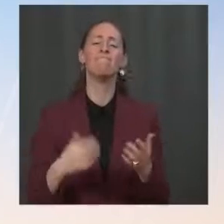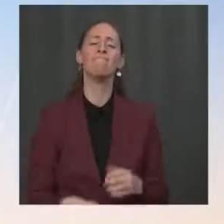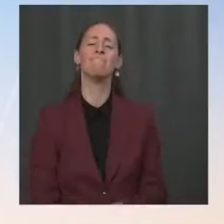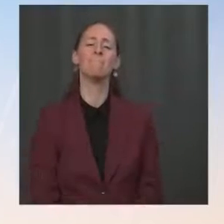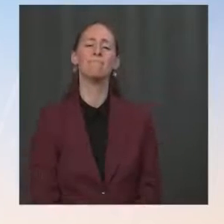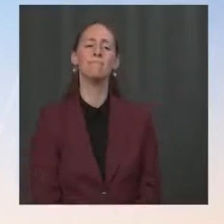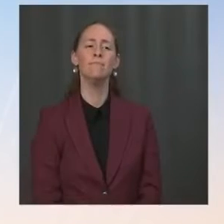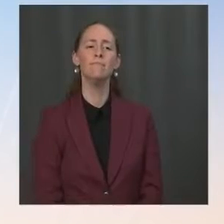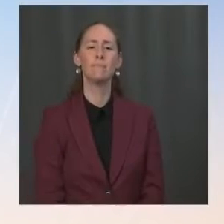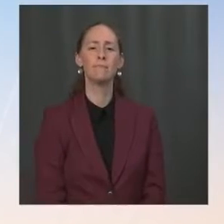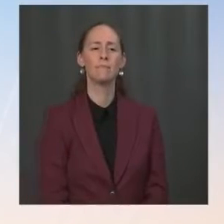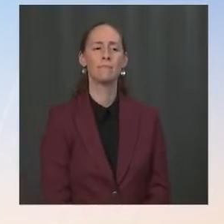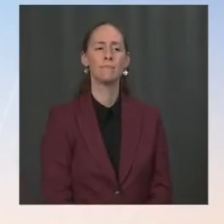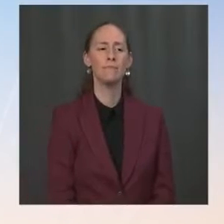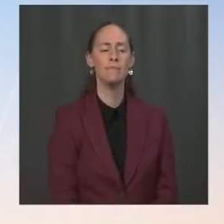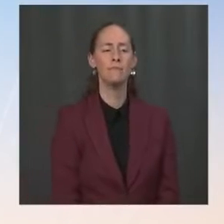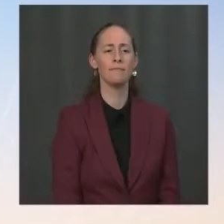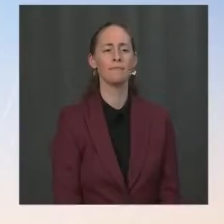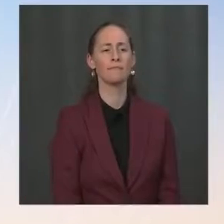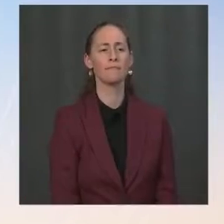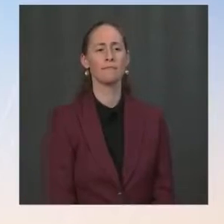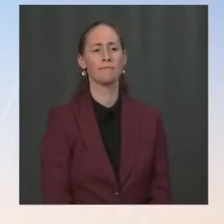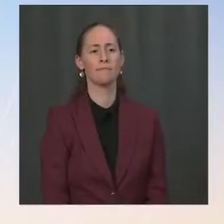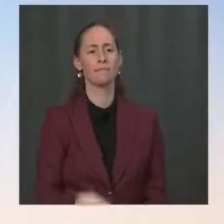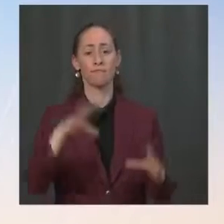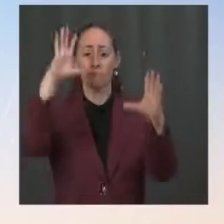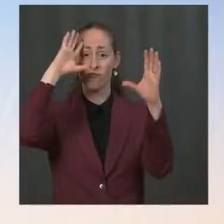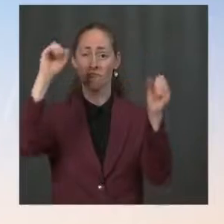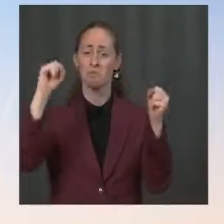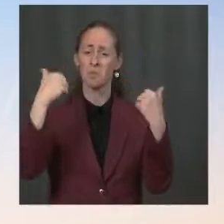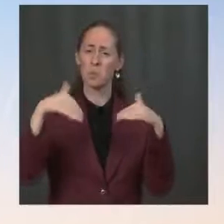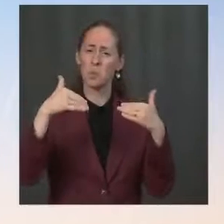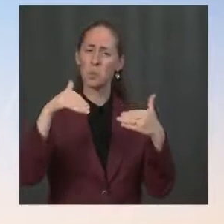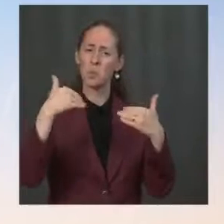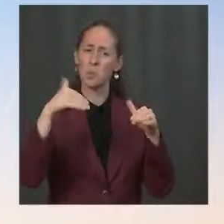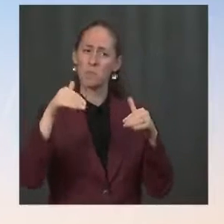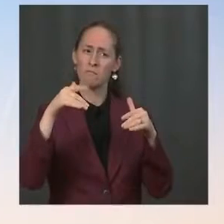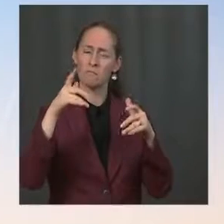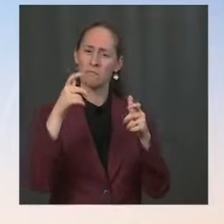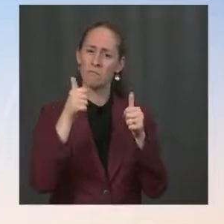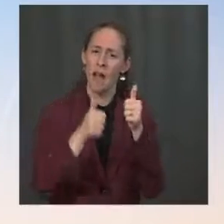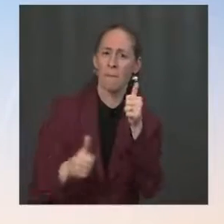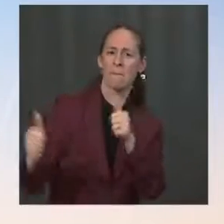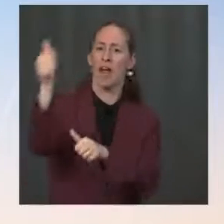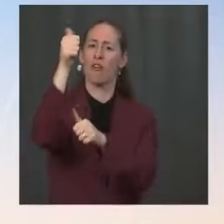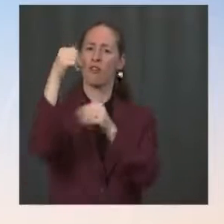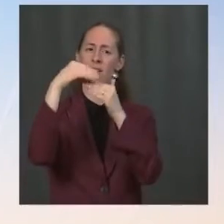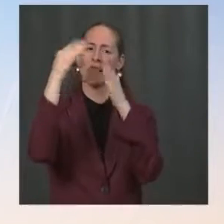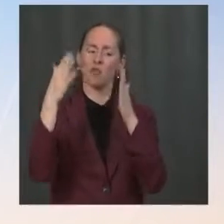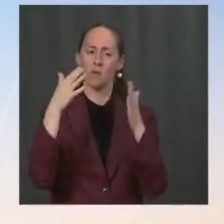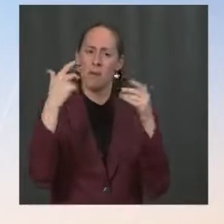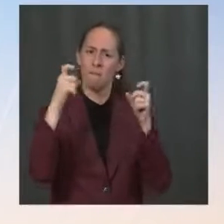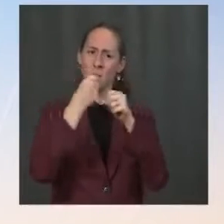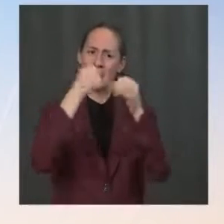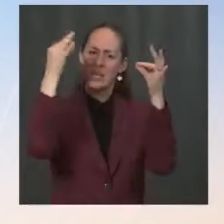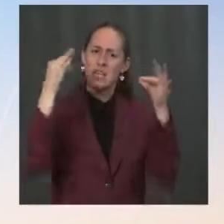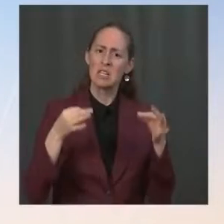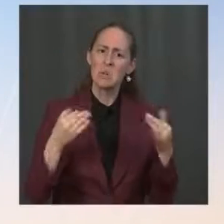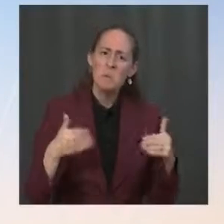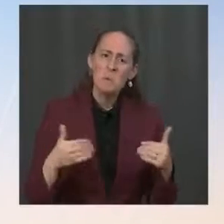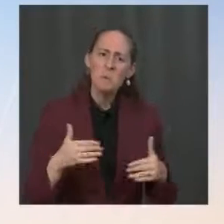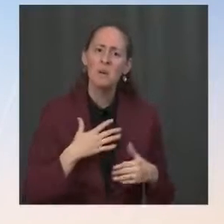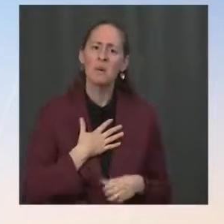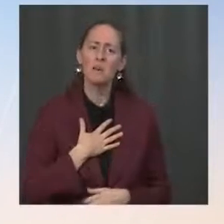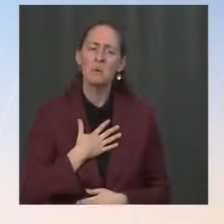at risk, and those decisions that you have to make as commander-in-chief weigh heavily on him. And as I noted a few minutes ago, any day where you lose